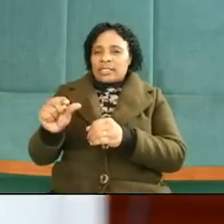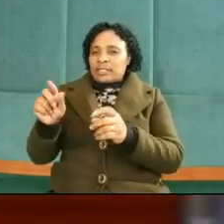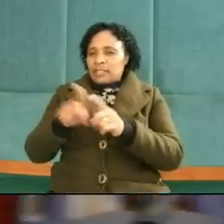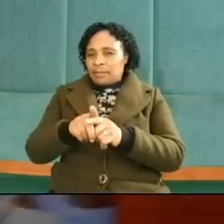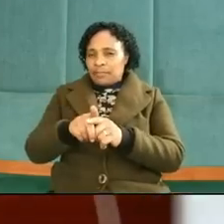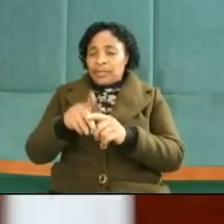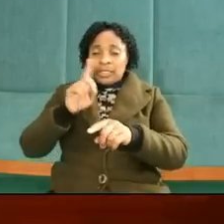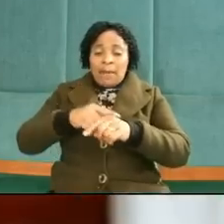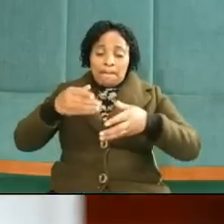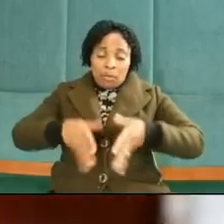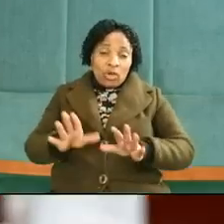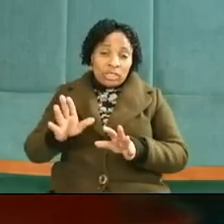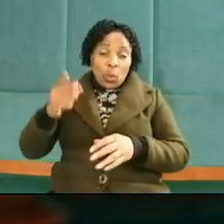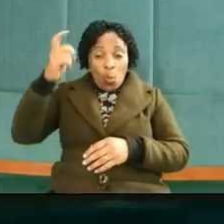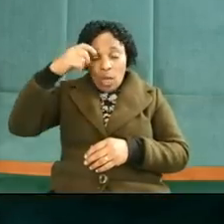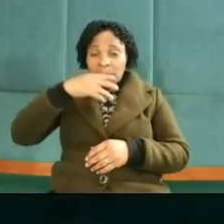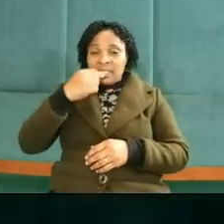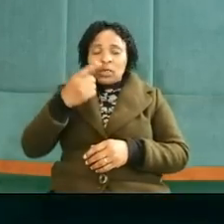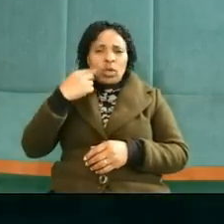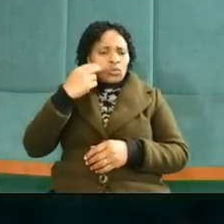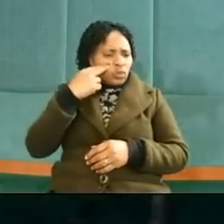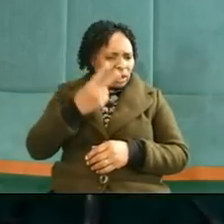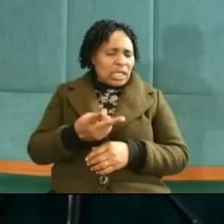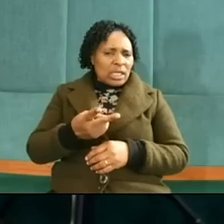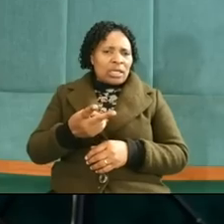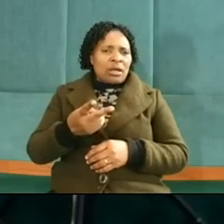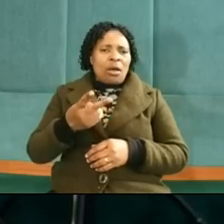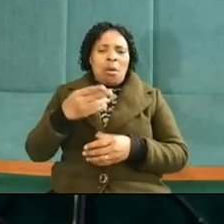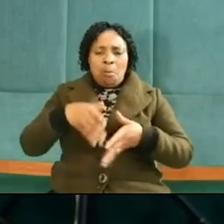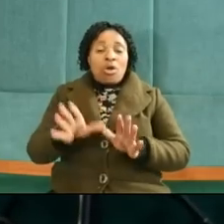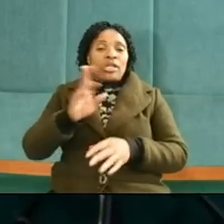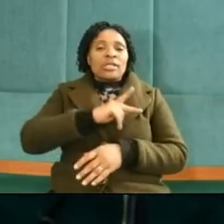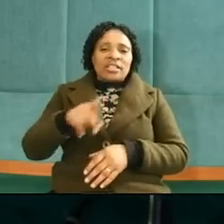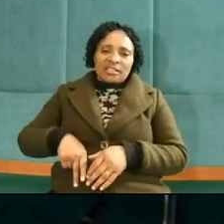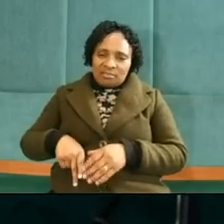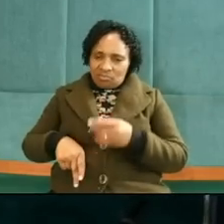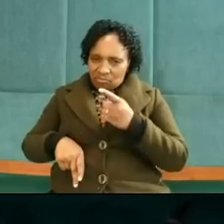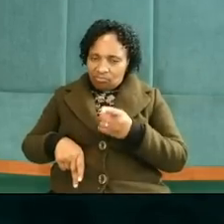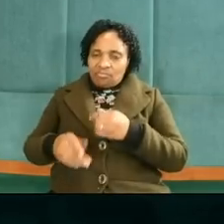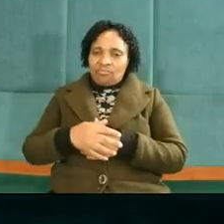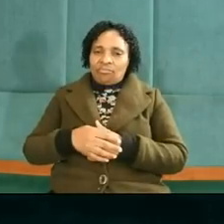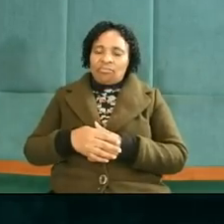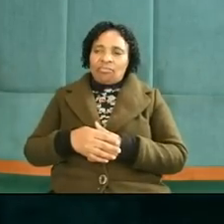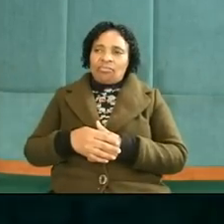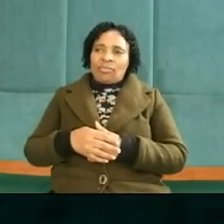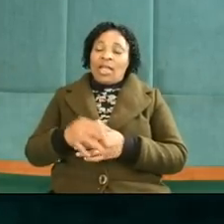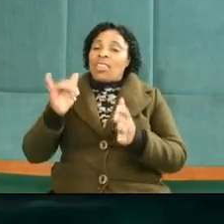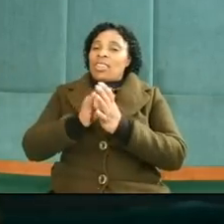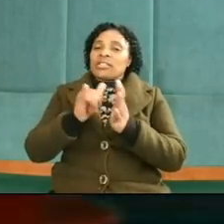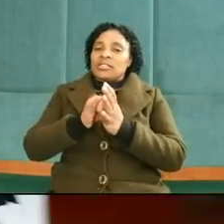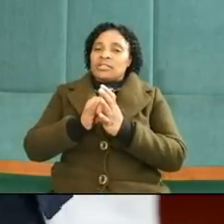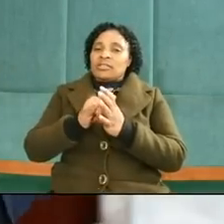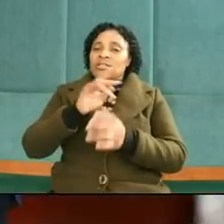was born, the wise men said, where is he that is born? What? King. King. That's the kingdom